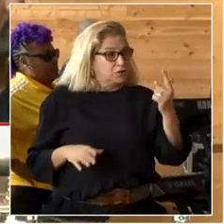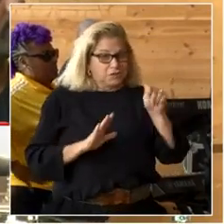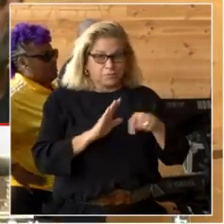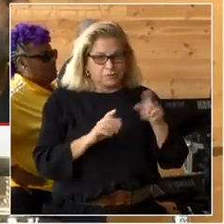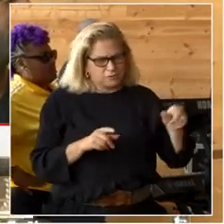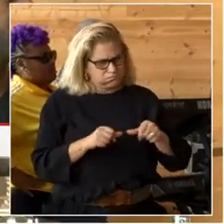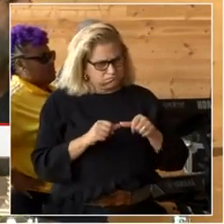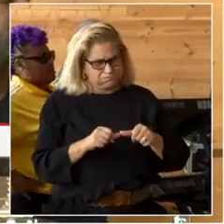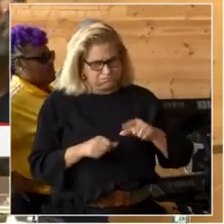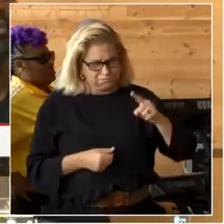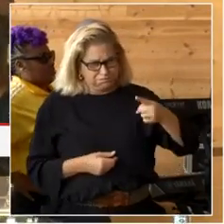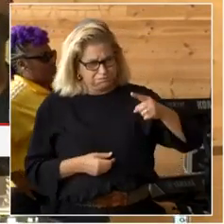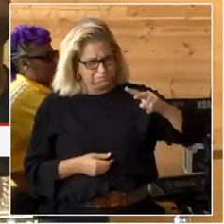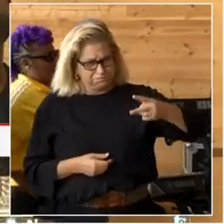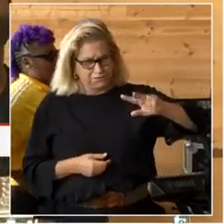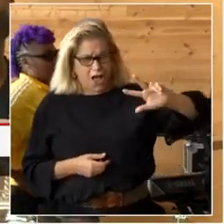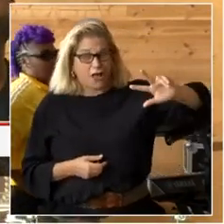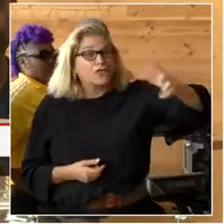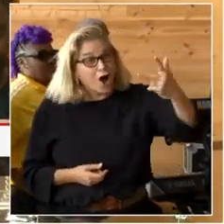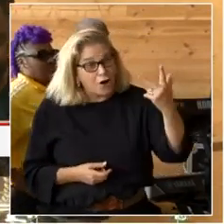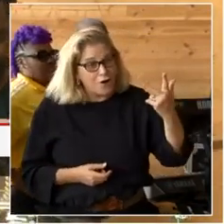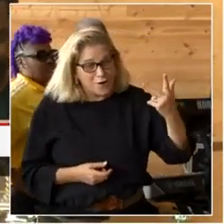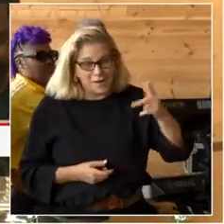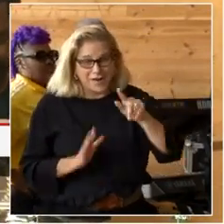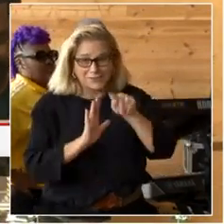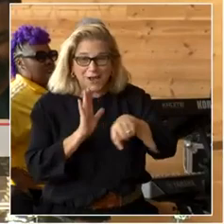3 terms. Can we celebrate that?